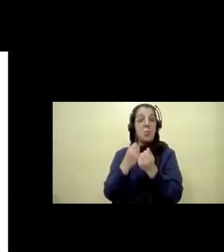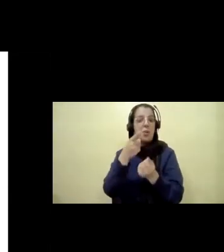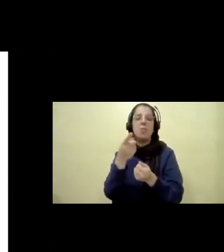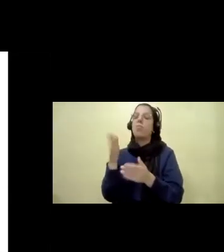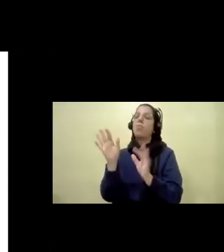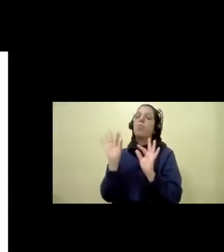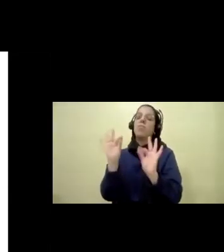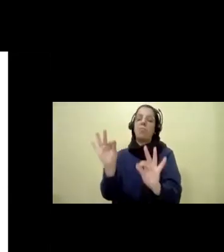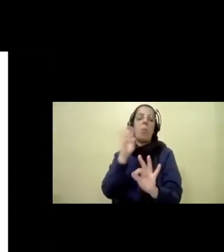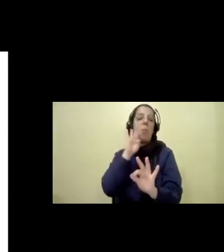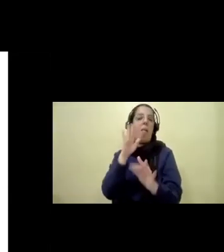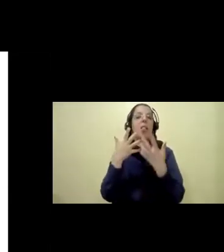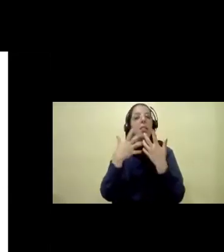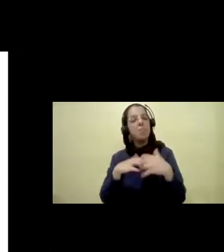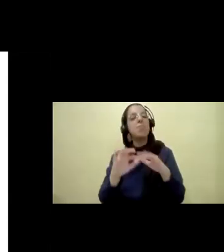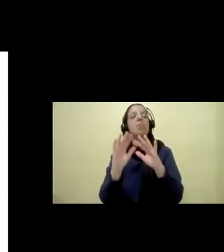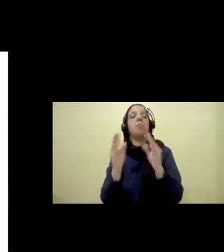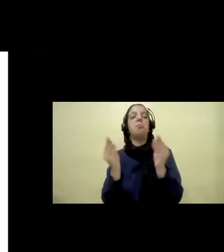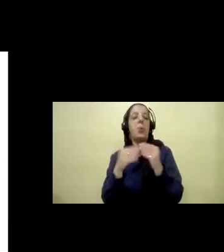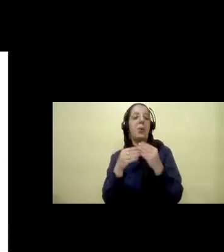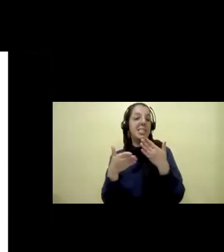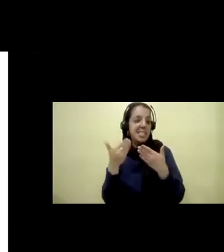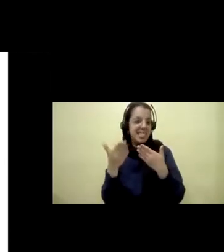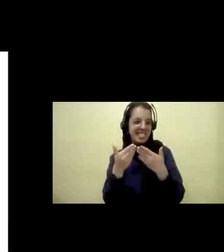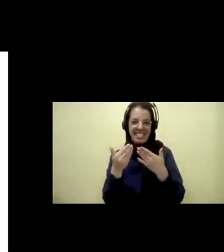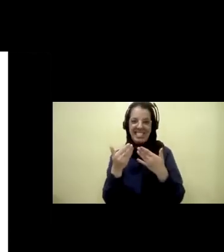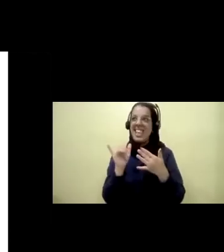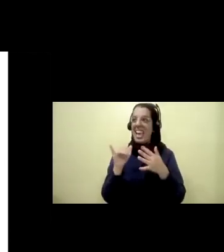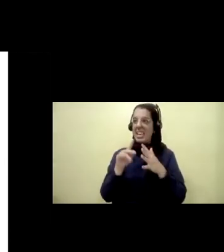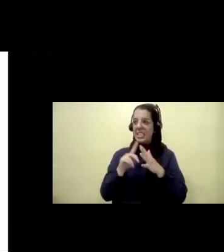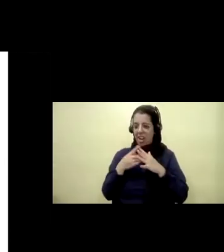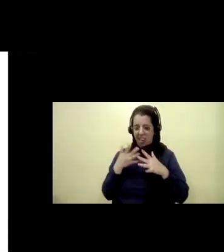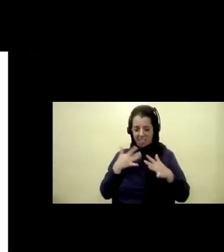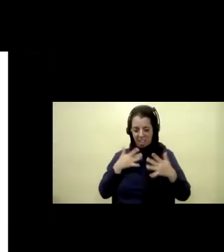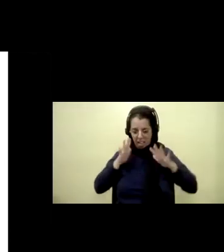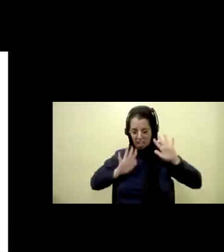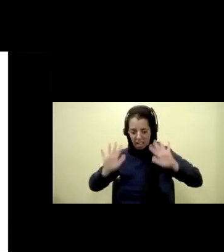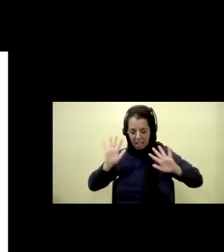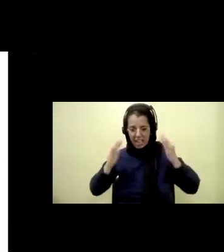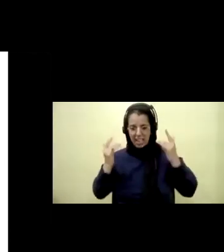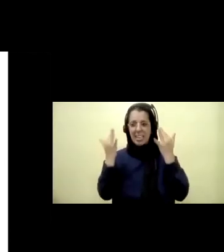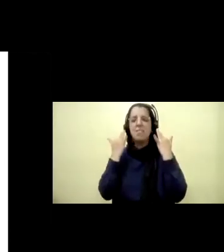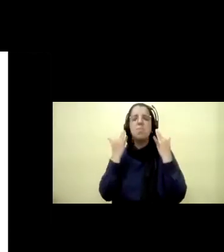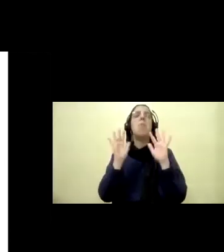navigate that process because it can feel a little bit daunting, but you have us there to do that with you.